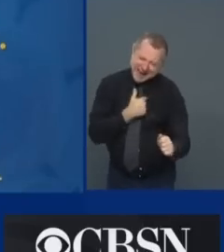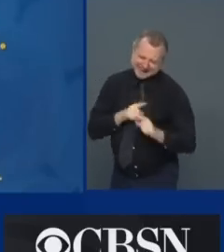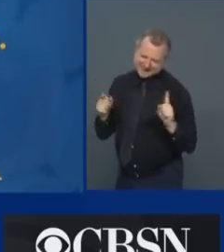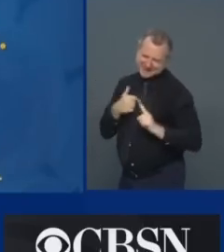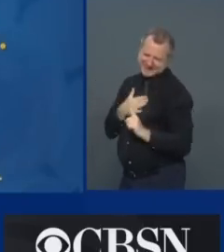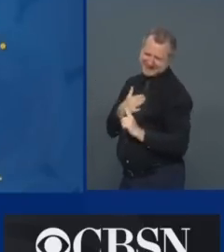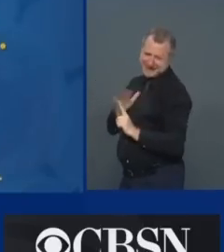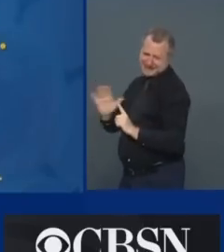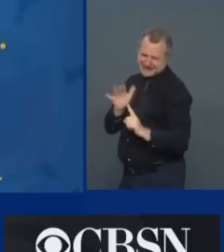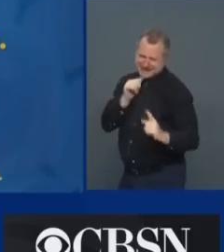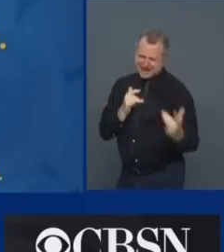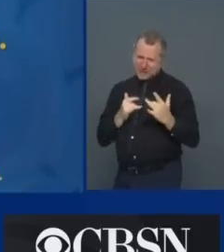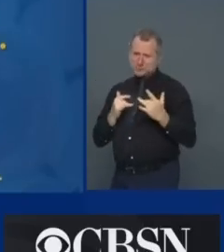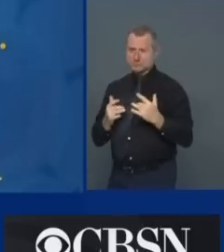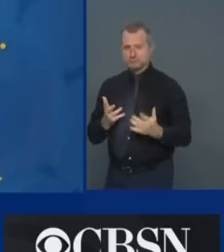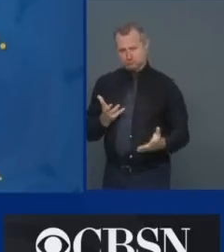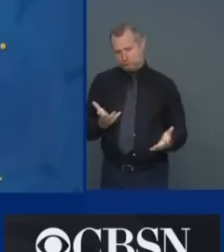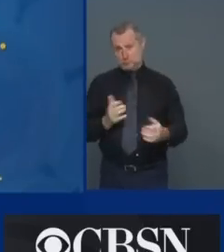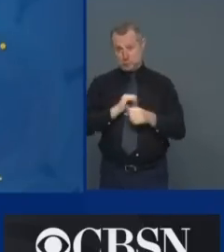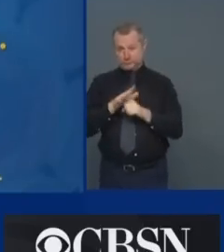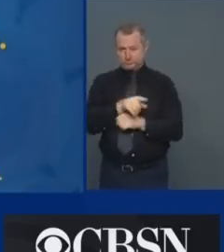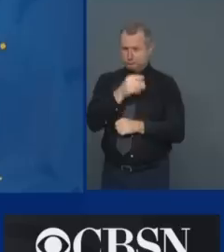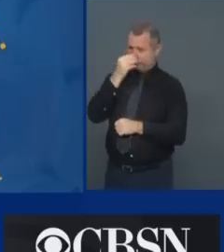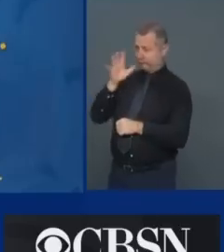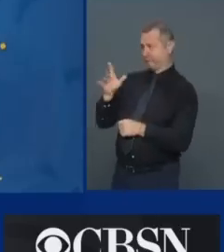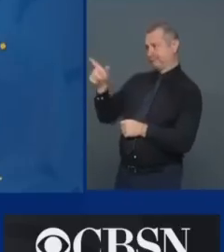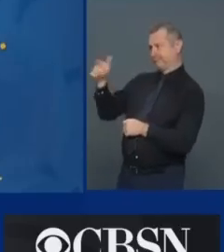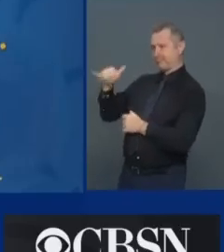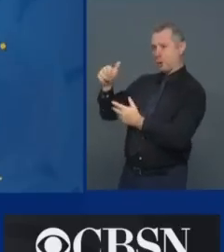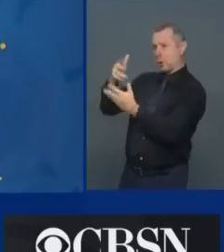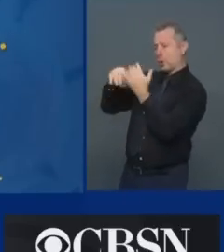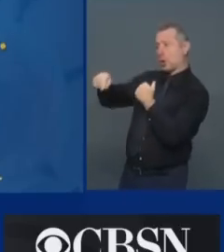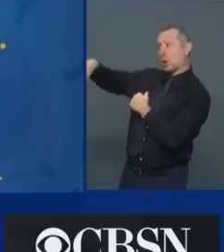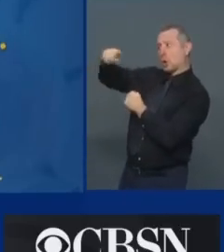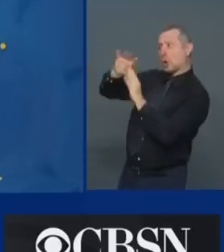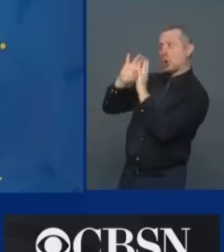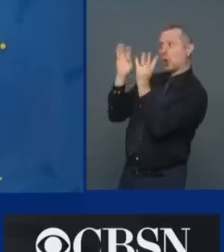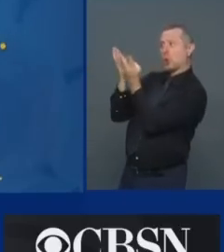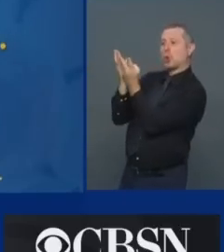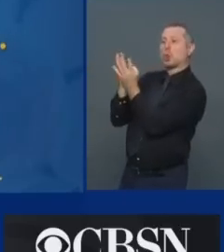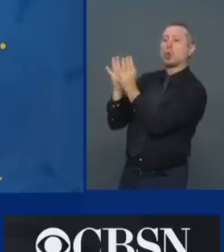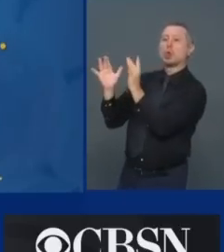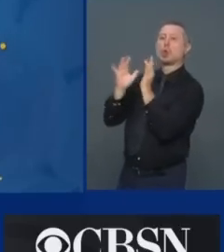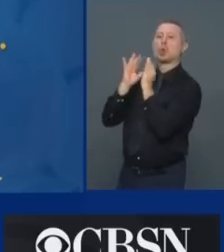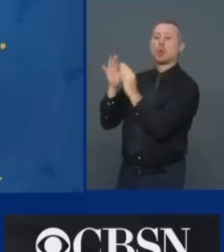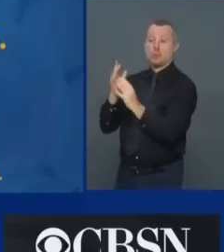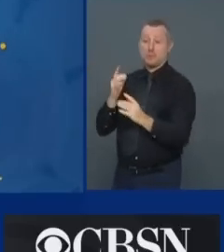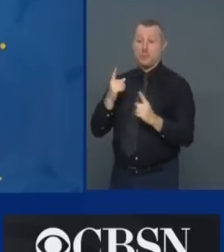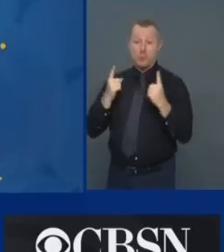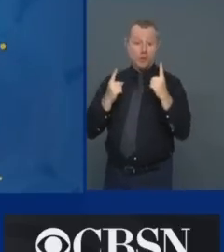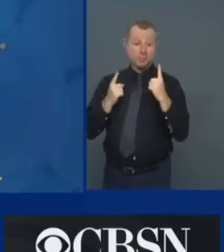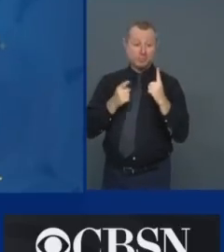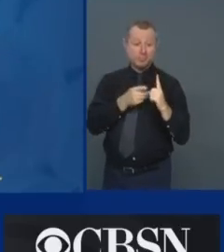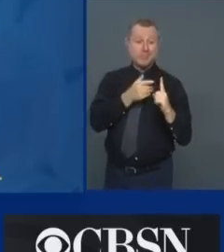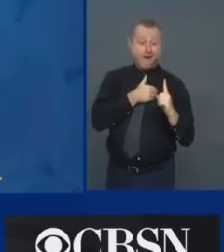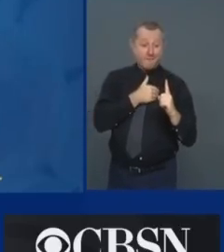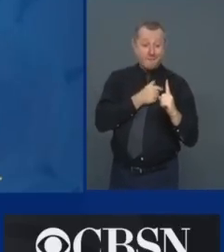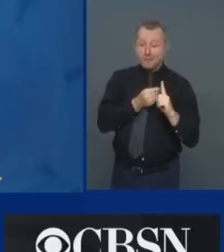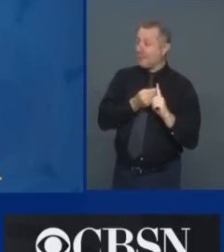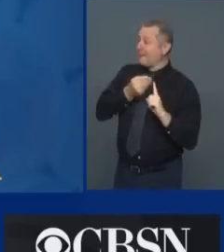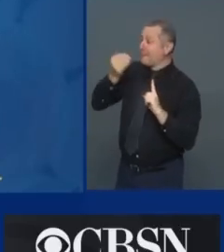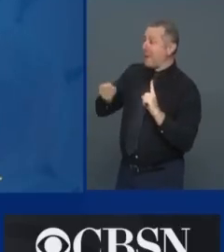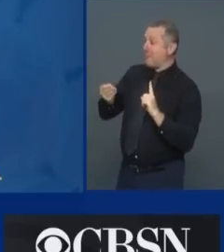you're still part of a community and part of a collective. And if the person next door to you gets infected, you may very well get